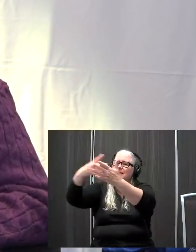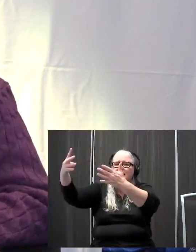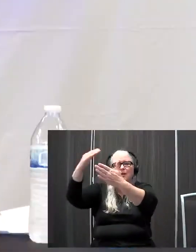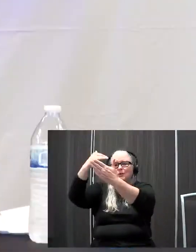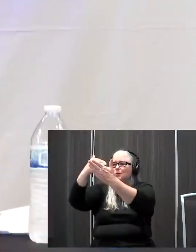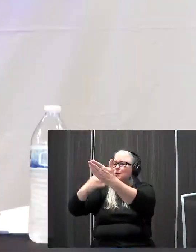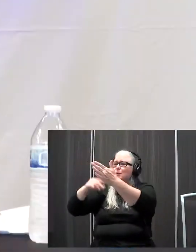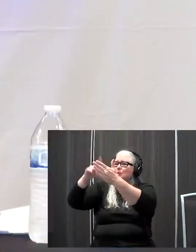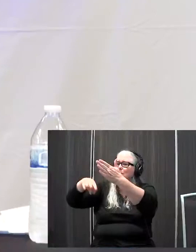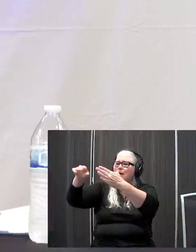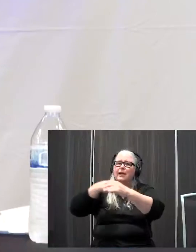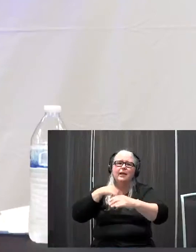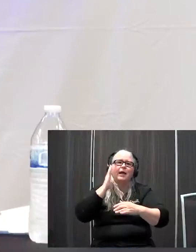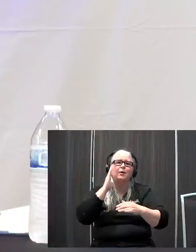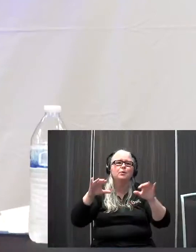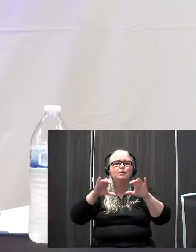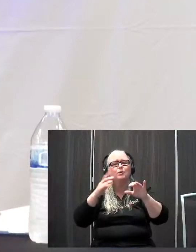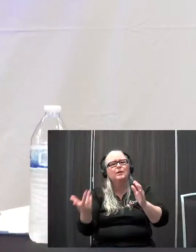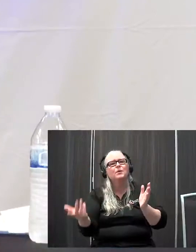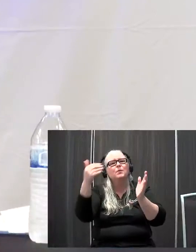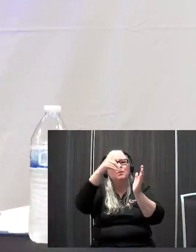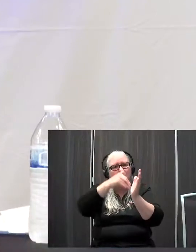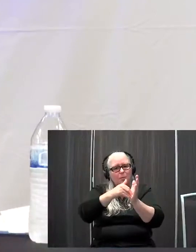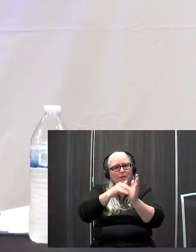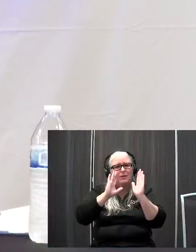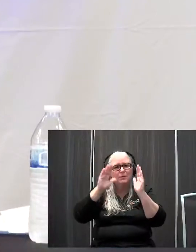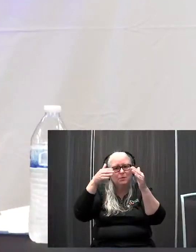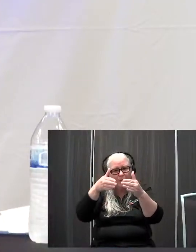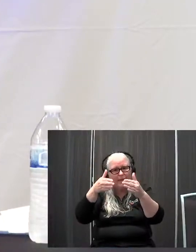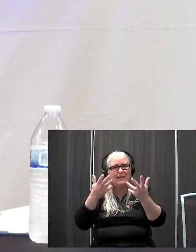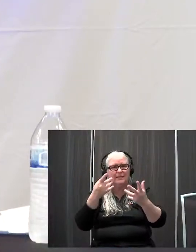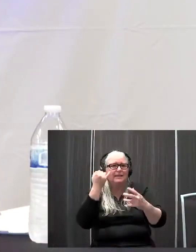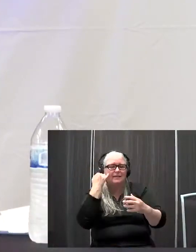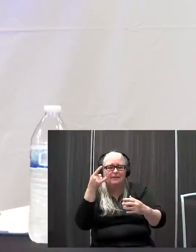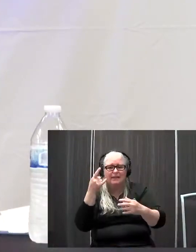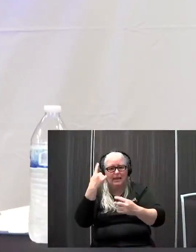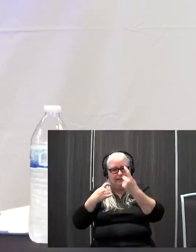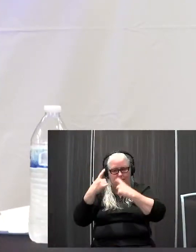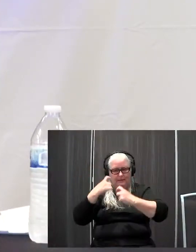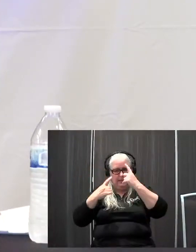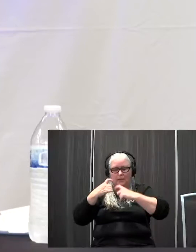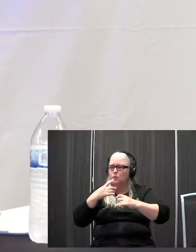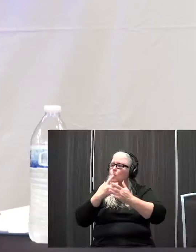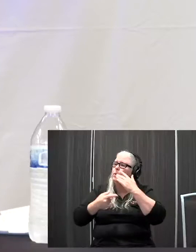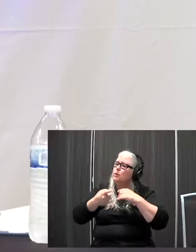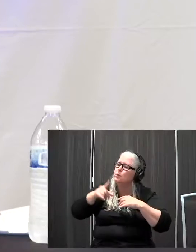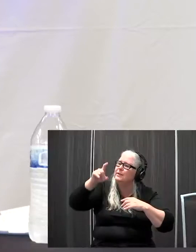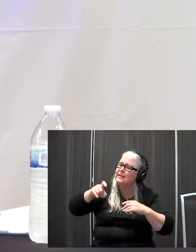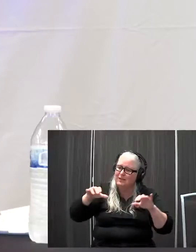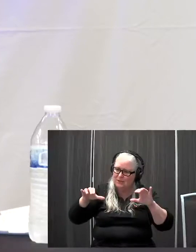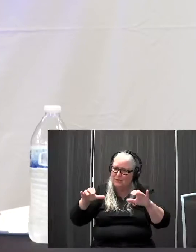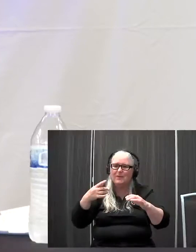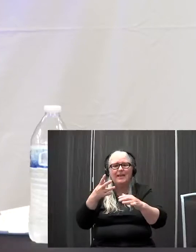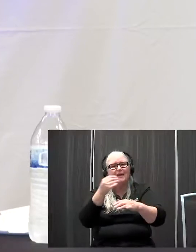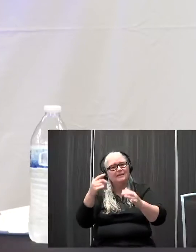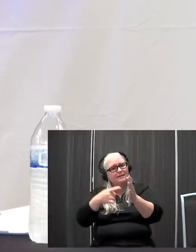do a redirect, like what you were saying, is if he keeps asking and asking and asking, I'll say, well, what is it that you need to do? And sometimes that